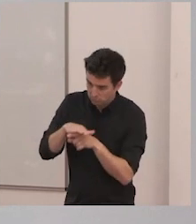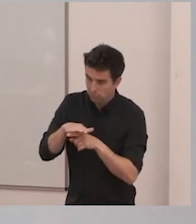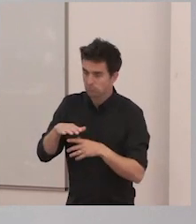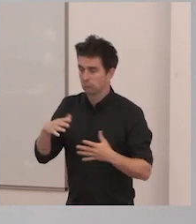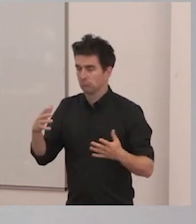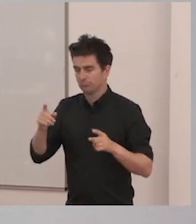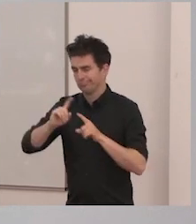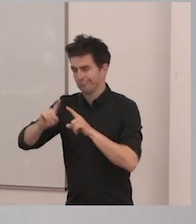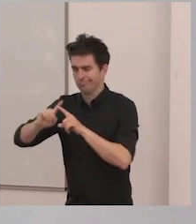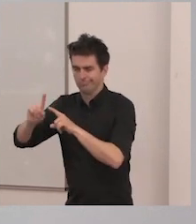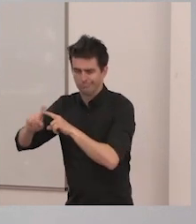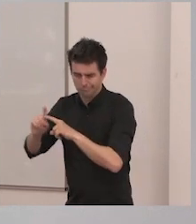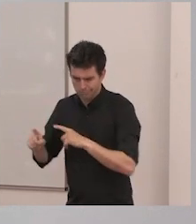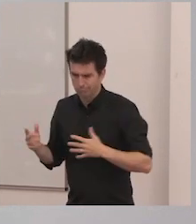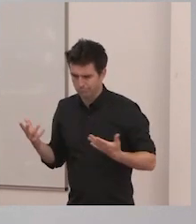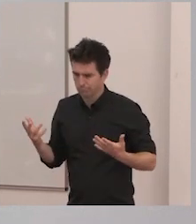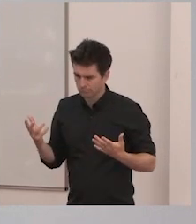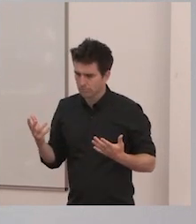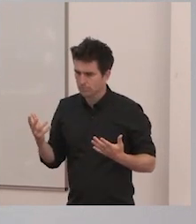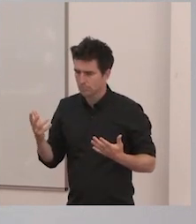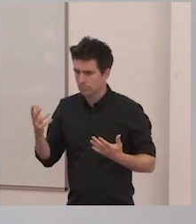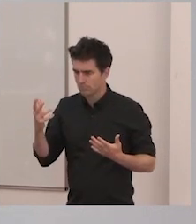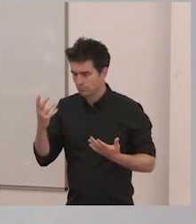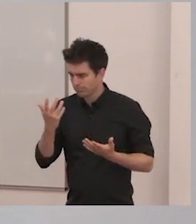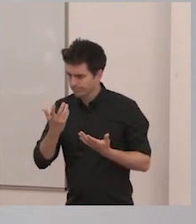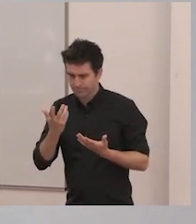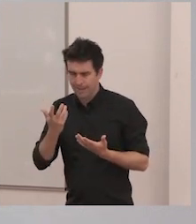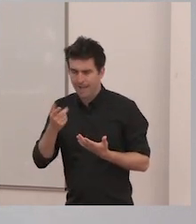The CRPD challenges ableism,